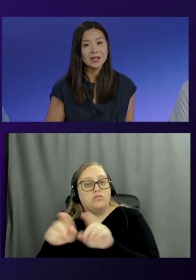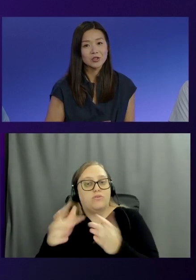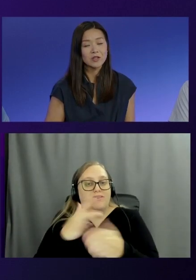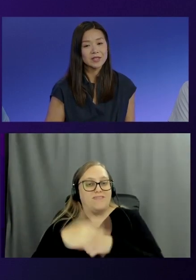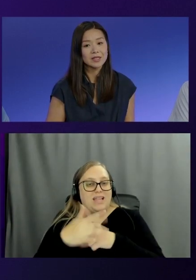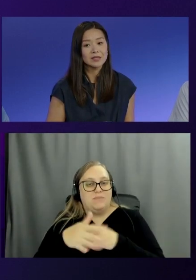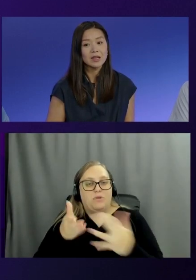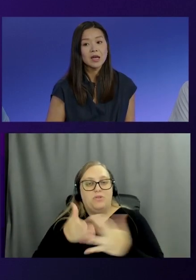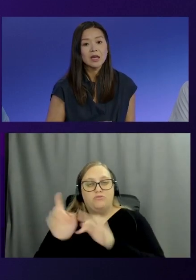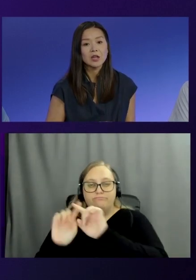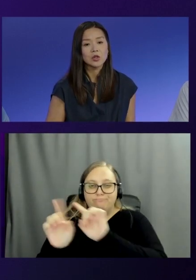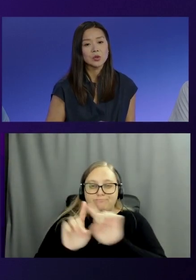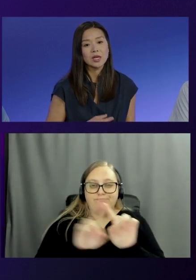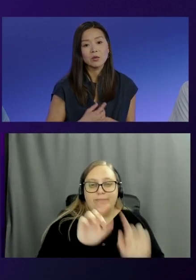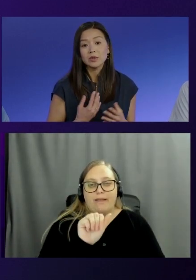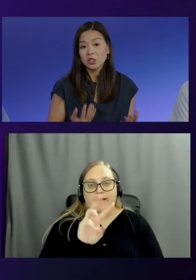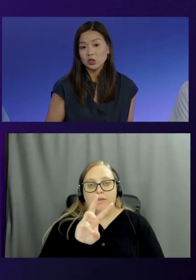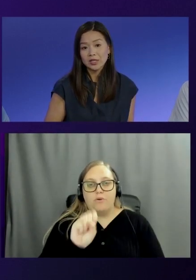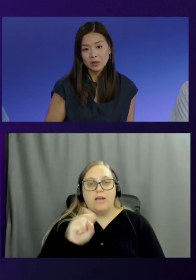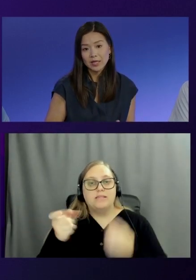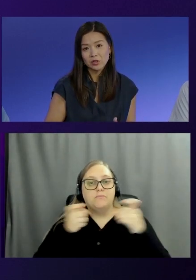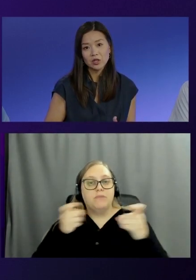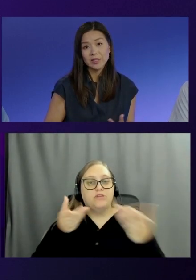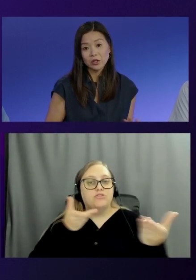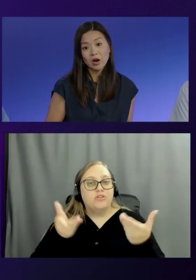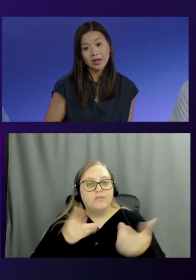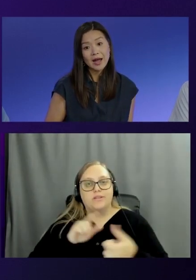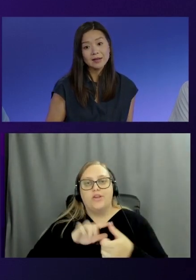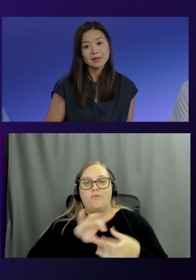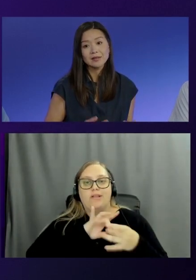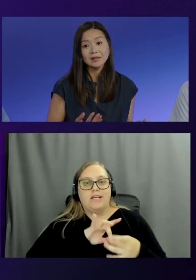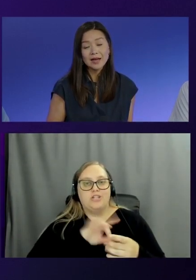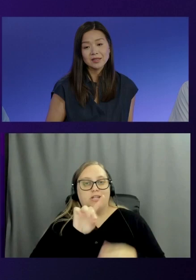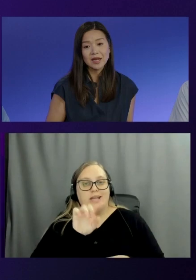AWS managed services, including Relational Database Service, or